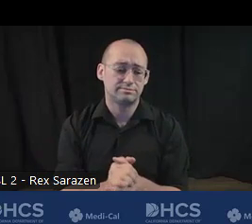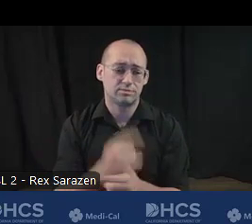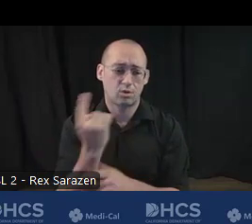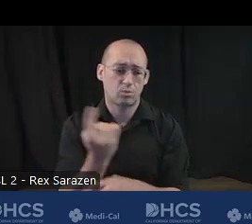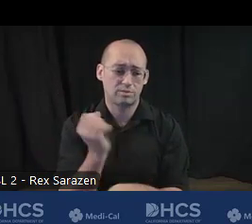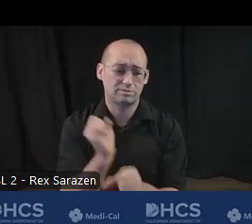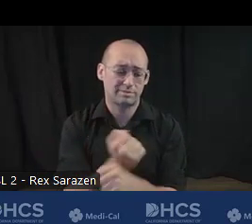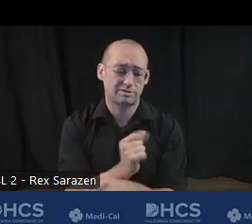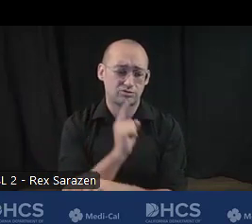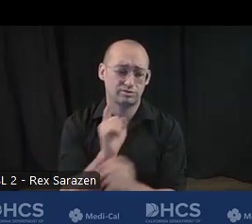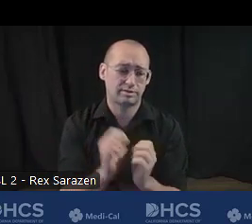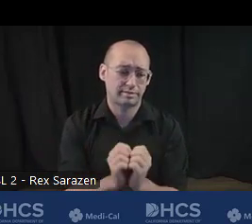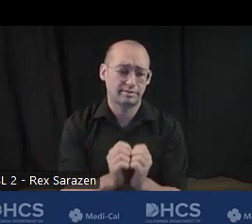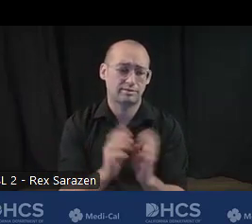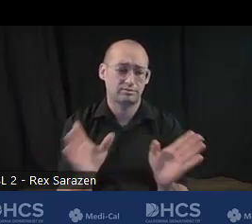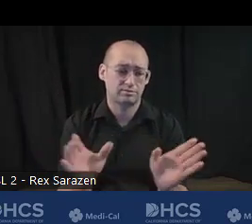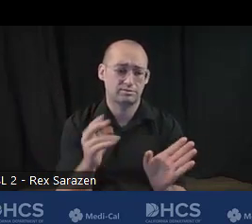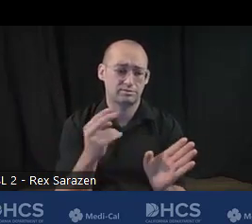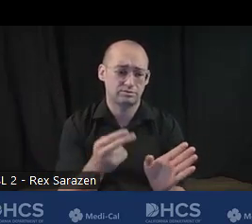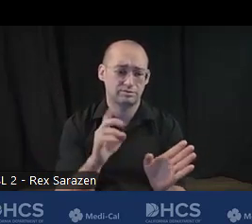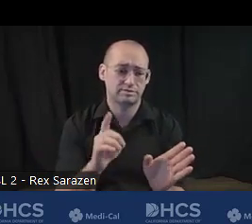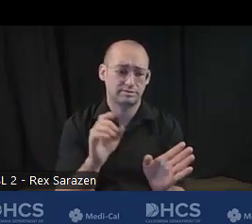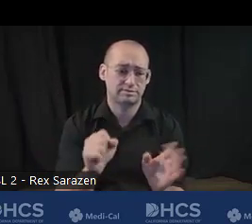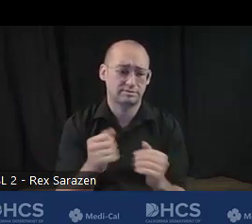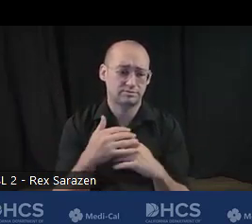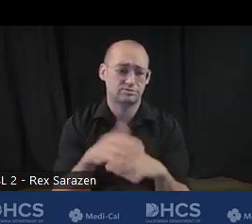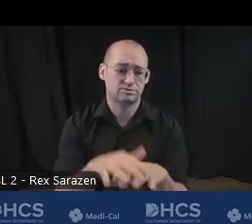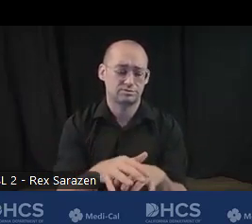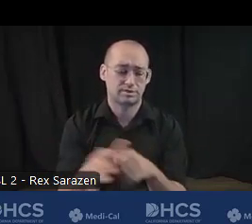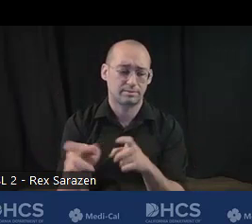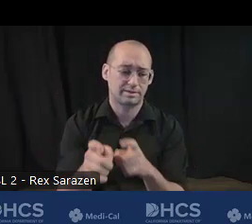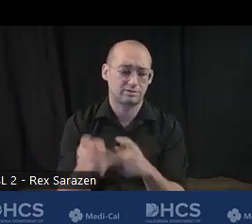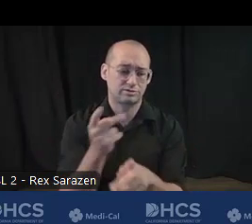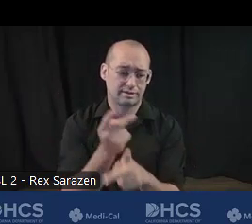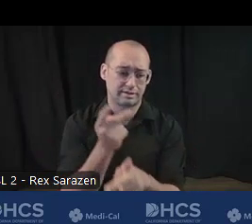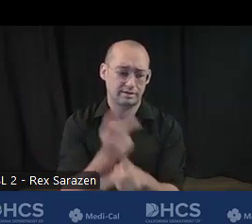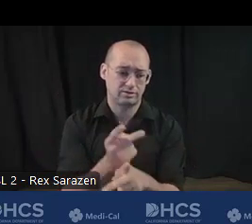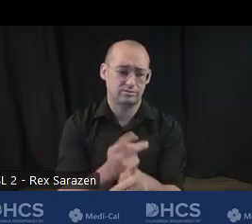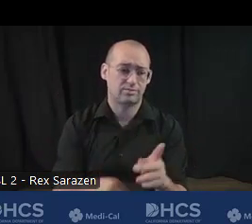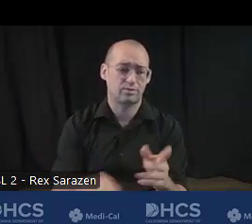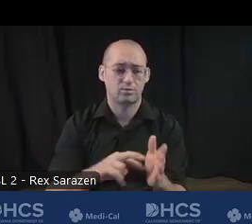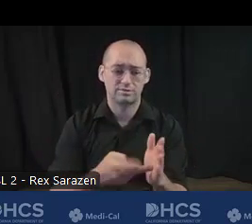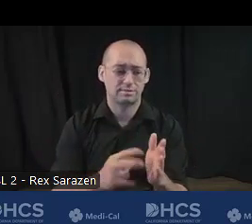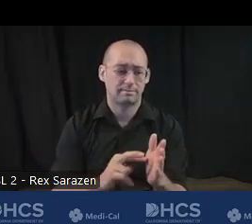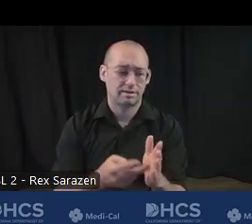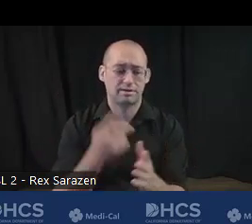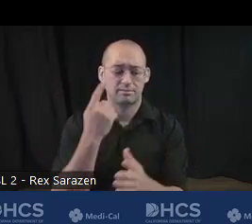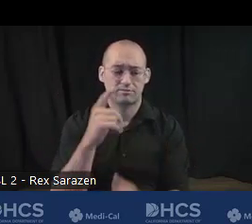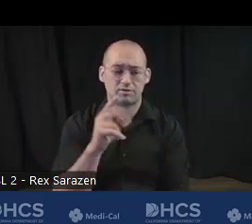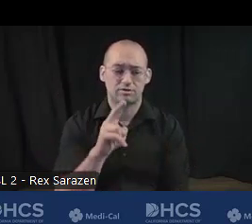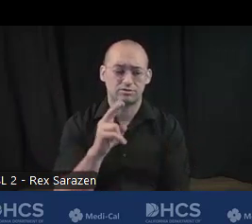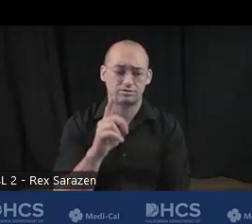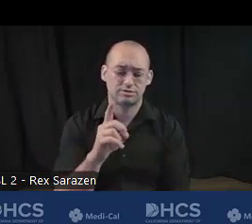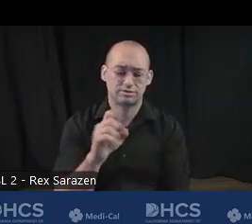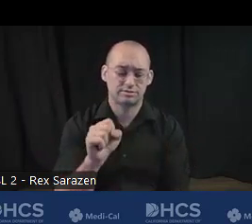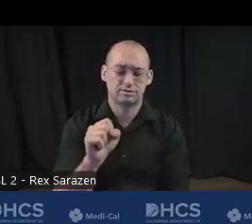being clear when we talk about HCBS integration into managed care. What does that mean? Because there are a lot of different HCBS programs.